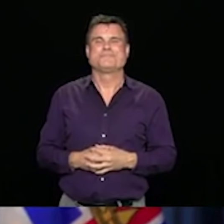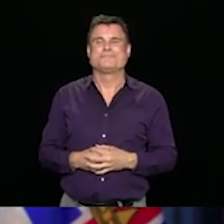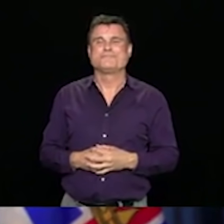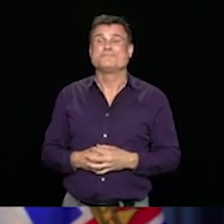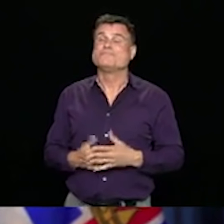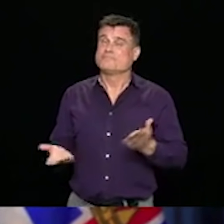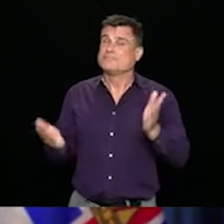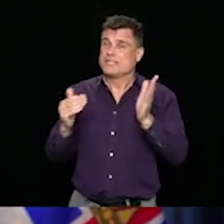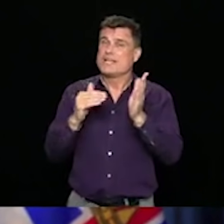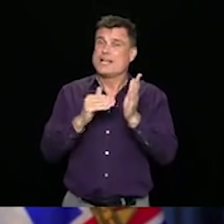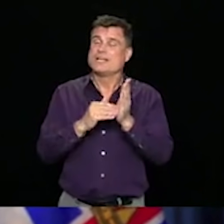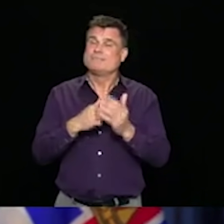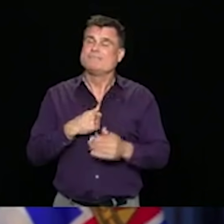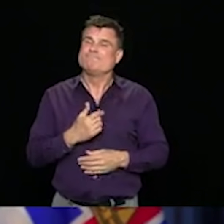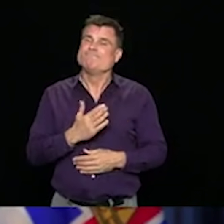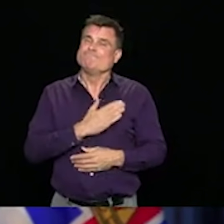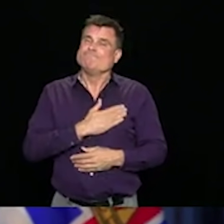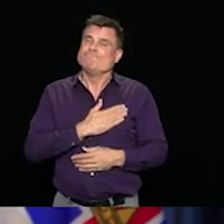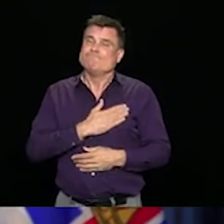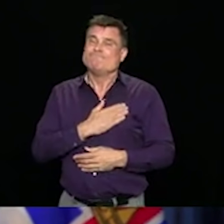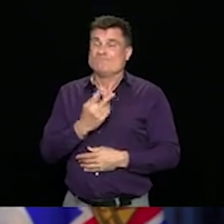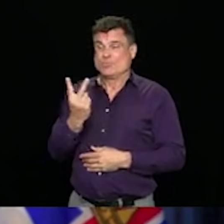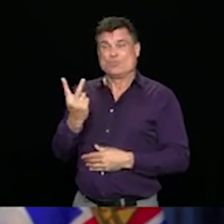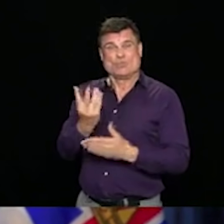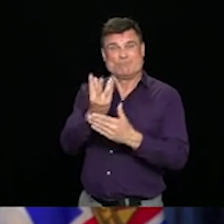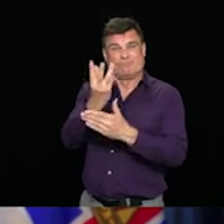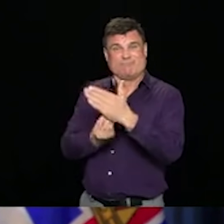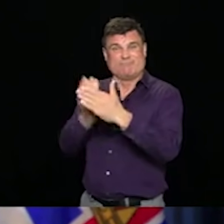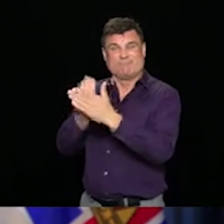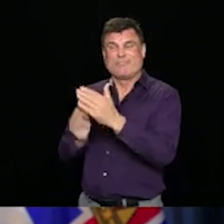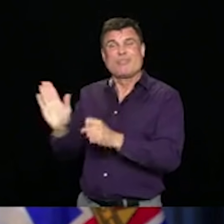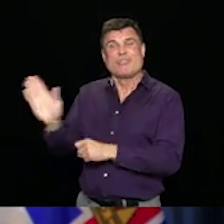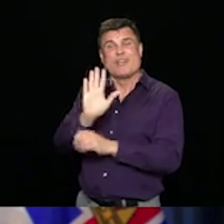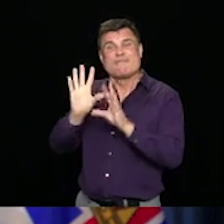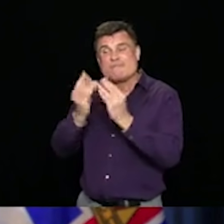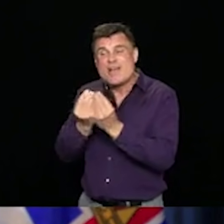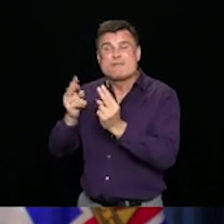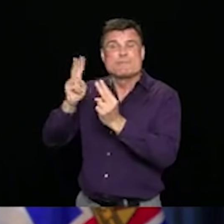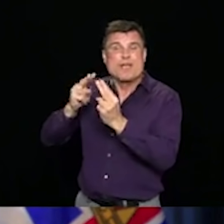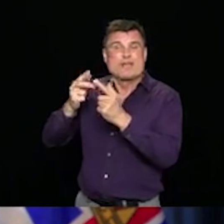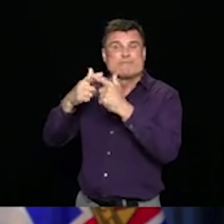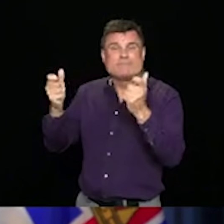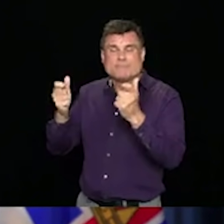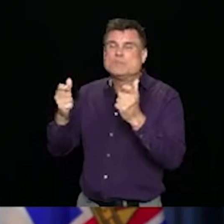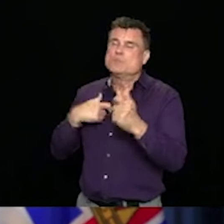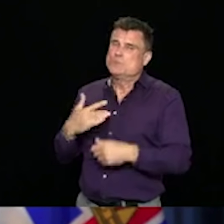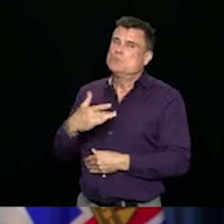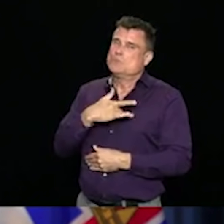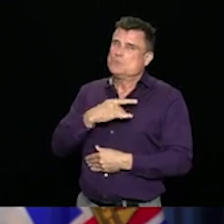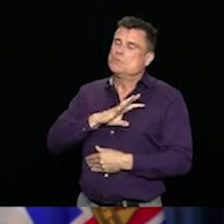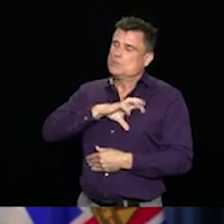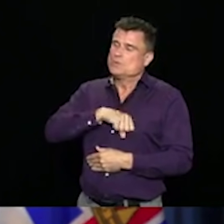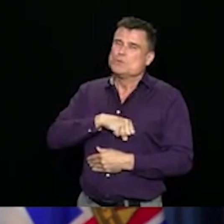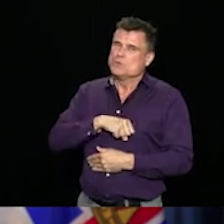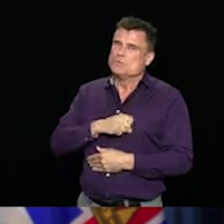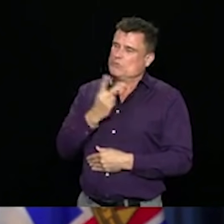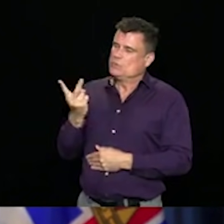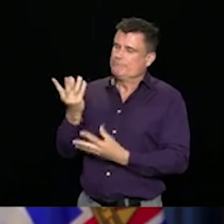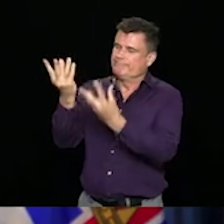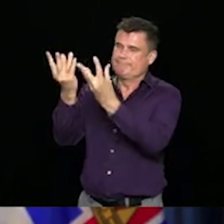to the 2 people who passed away in long-term care in Fraser Health in the last 24-hour reporting period. I